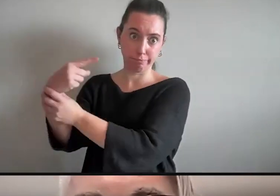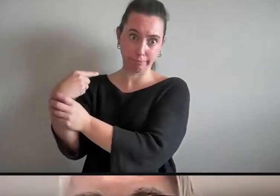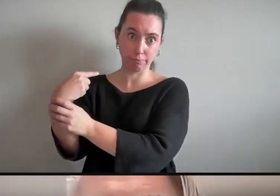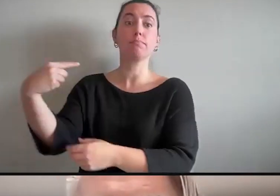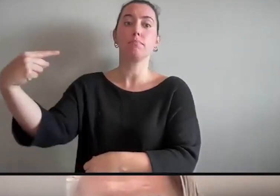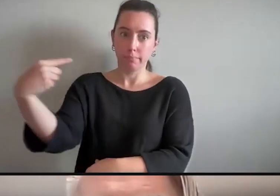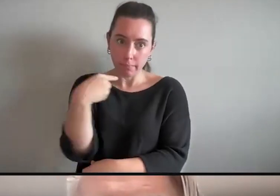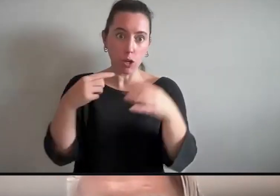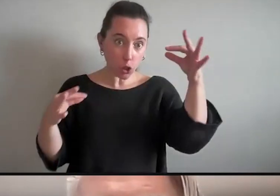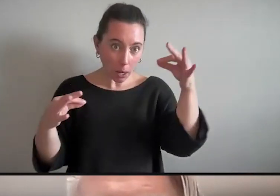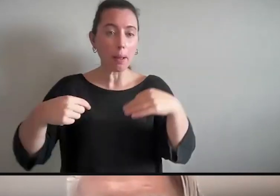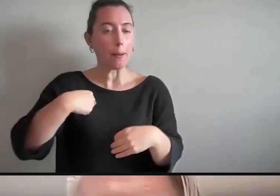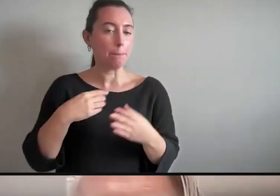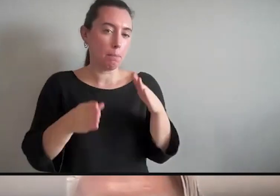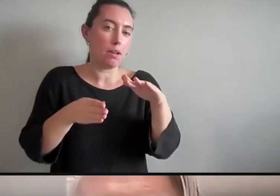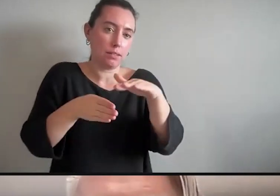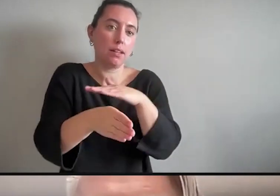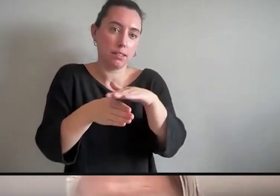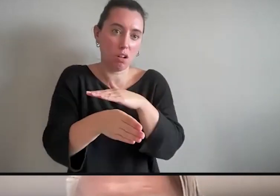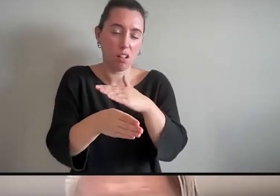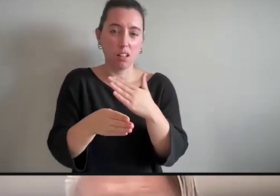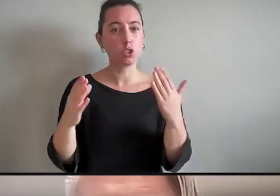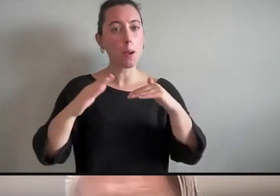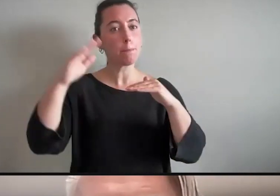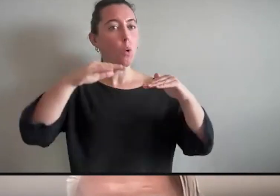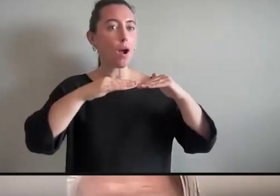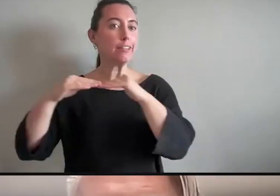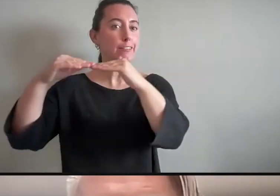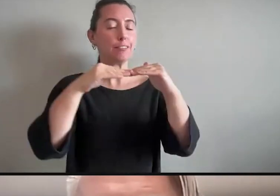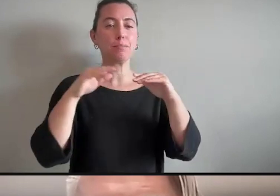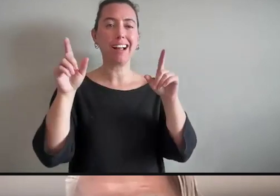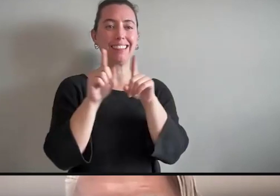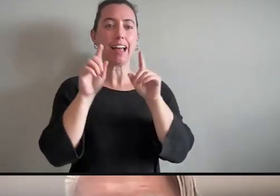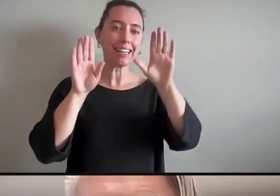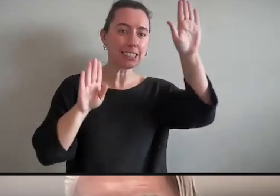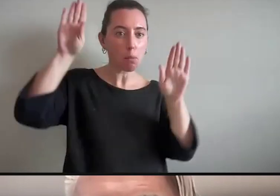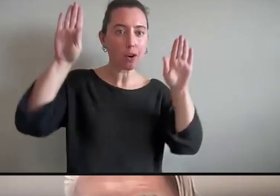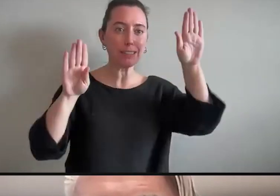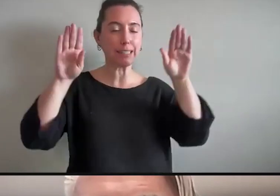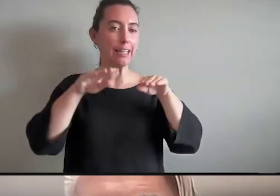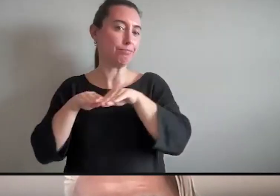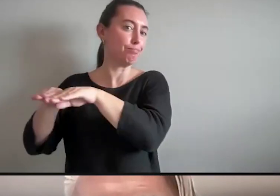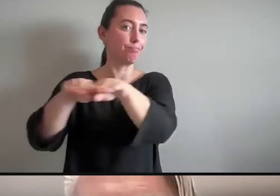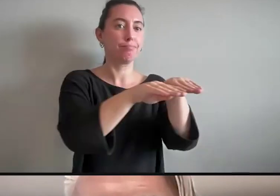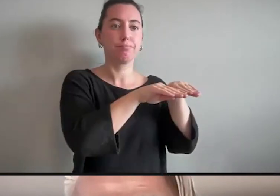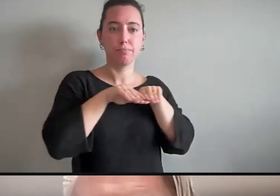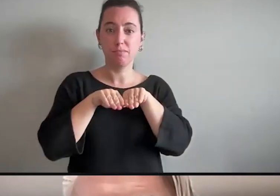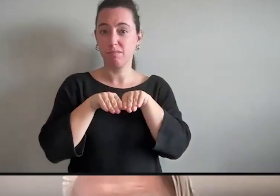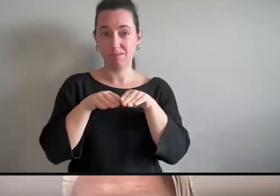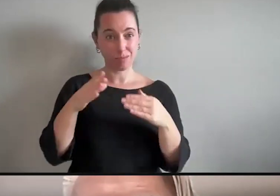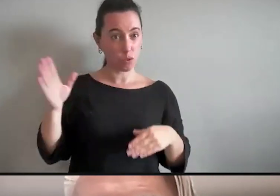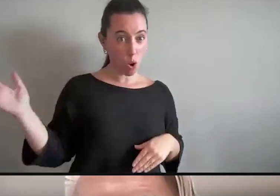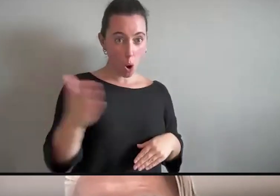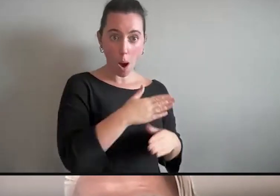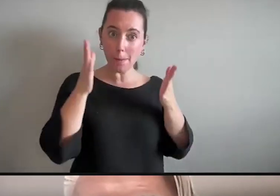democratize the responsibility, then we democratize the skills. And we need more people to know how to do basic